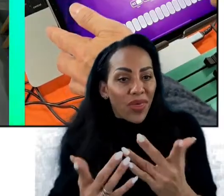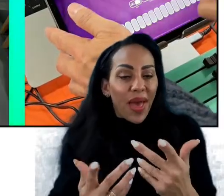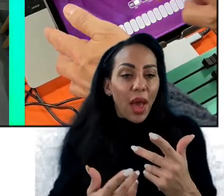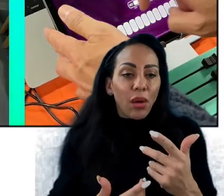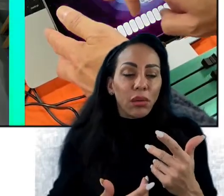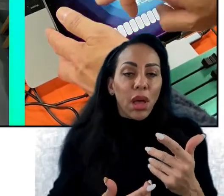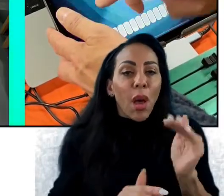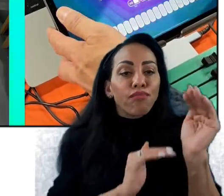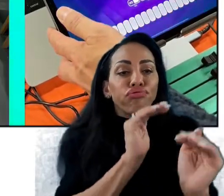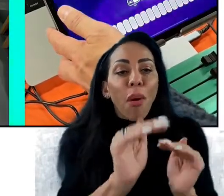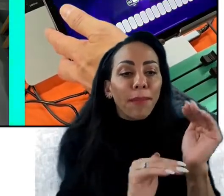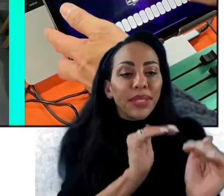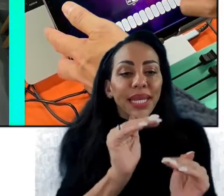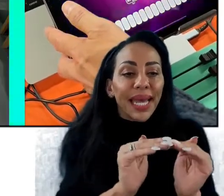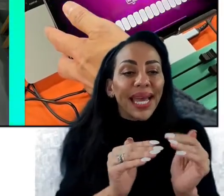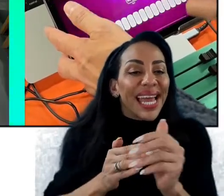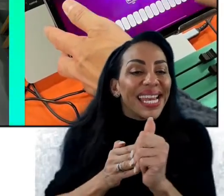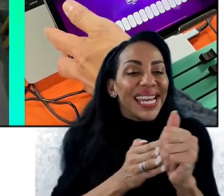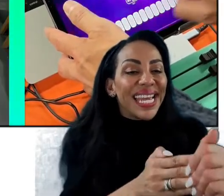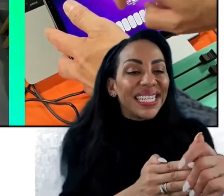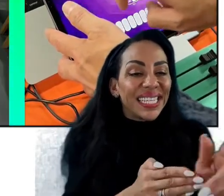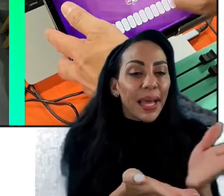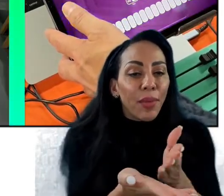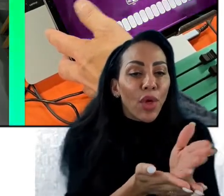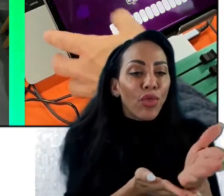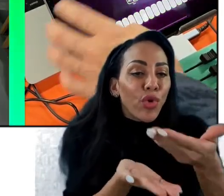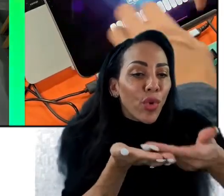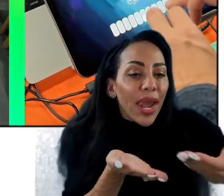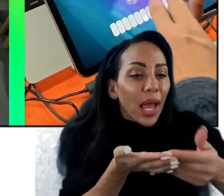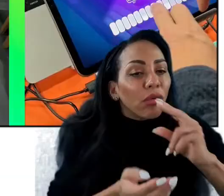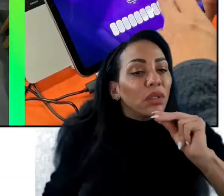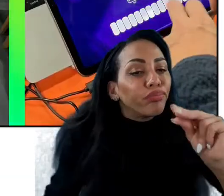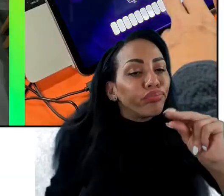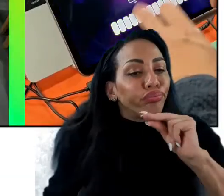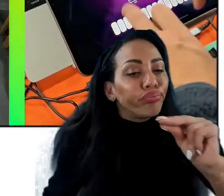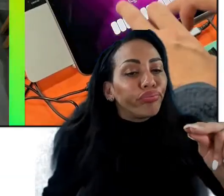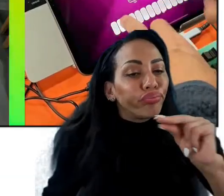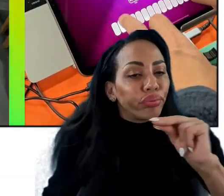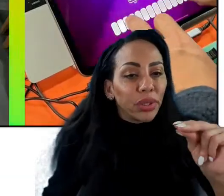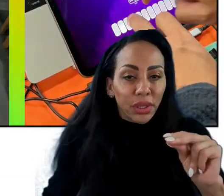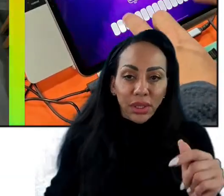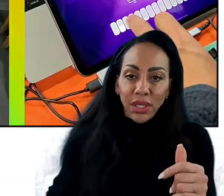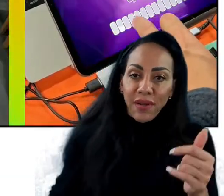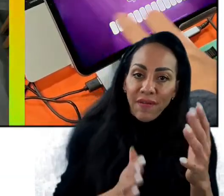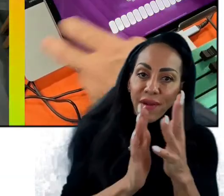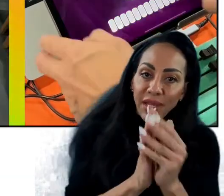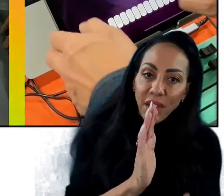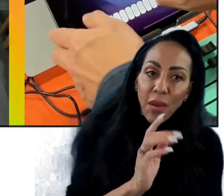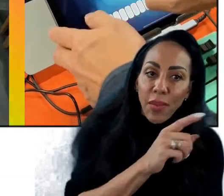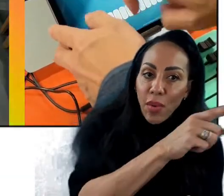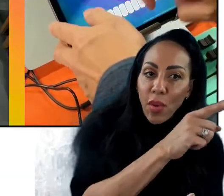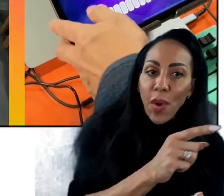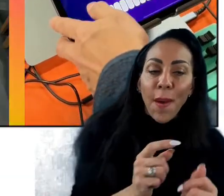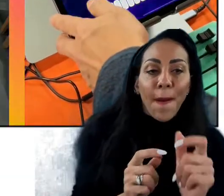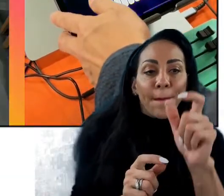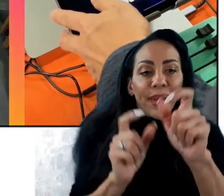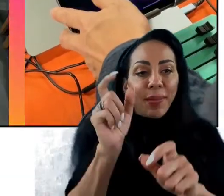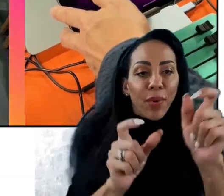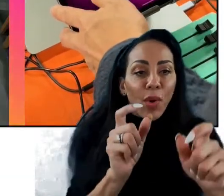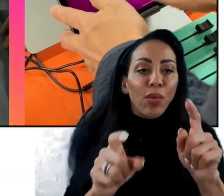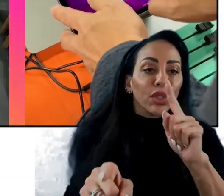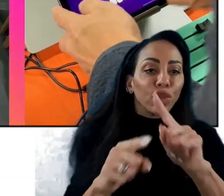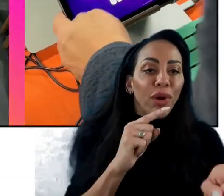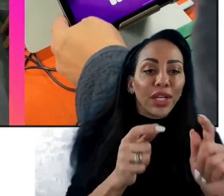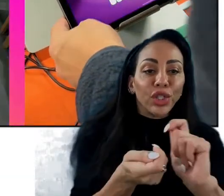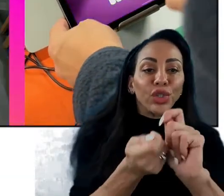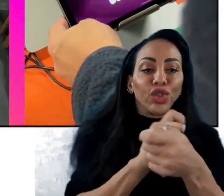really discovering the weird and wonderful ways people were trying to use the app. For example, they were trying to change the color around the orb a little